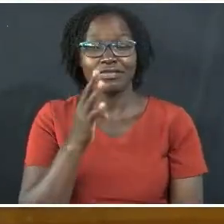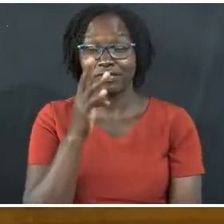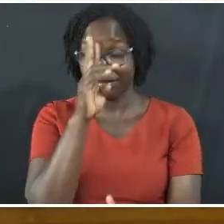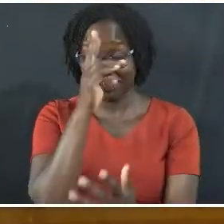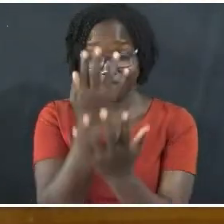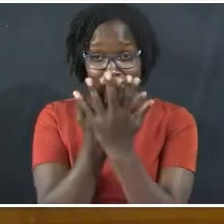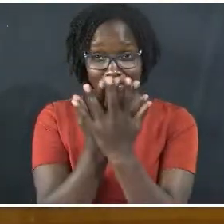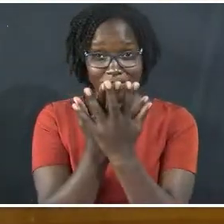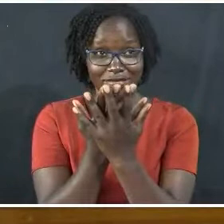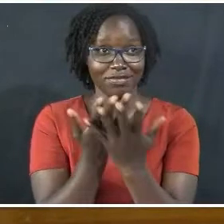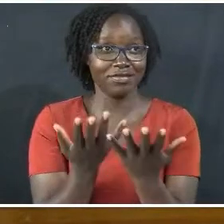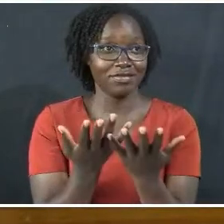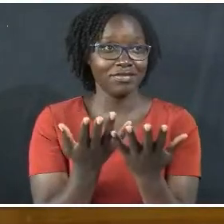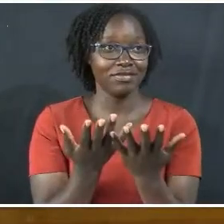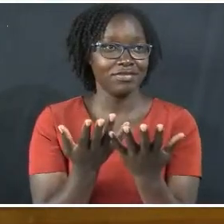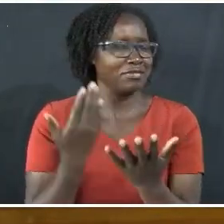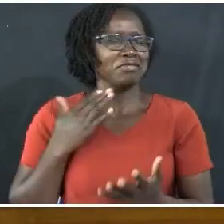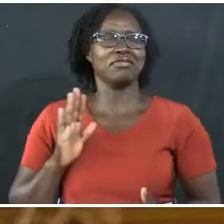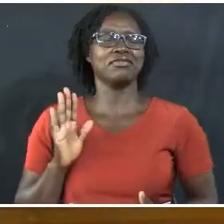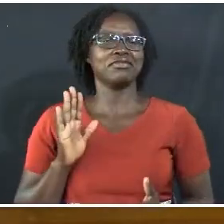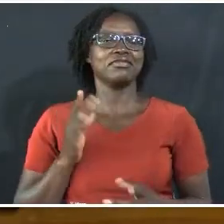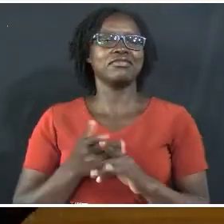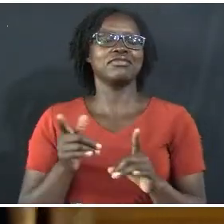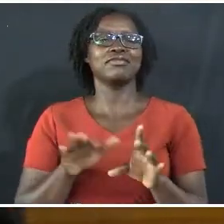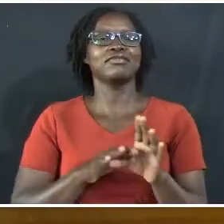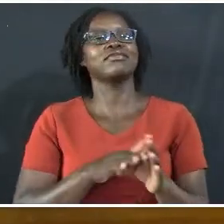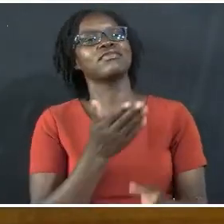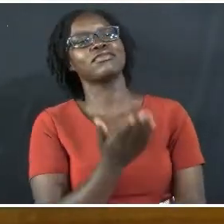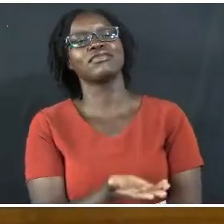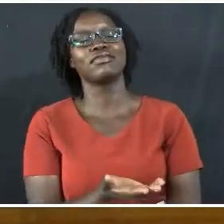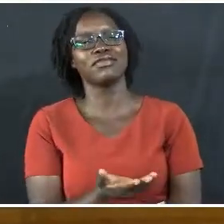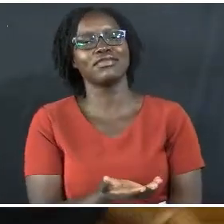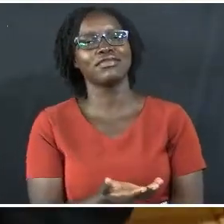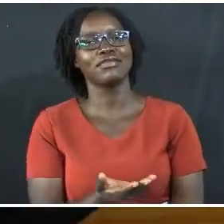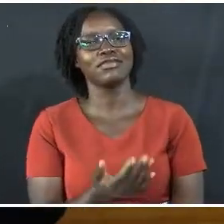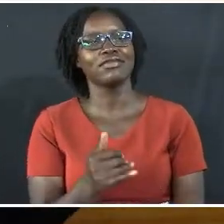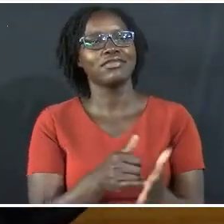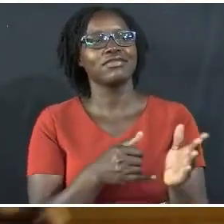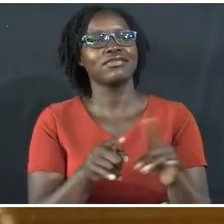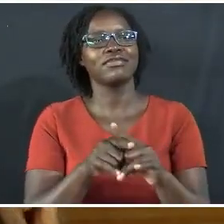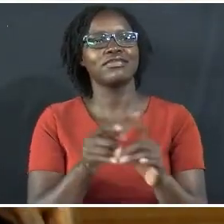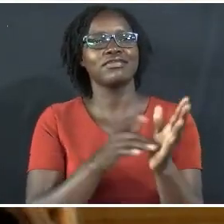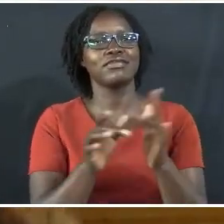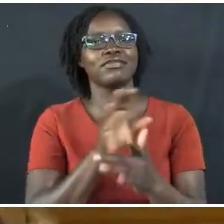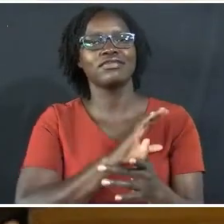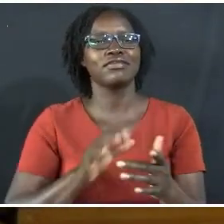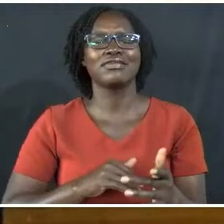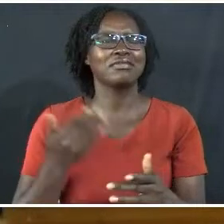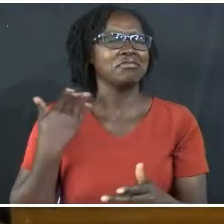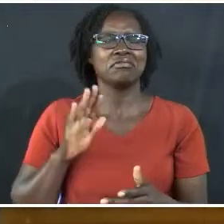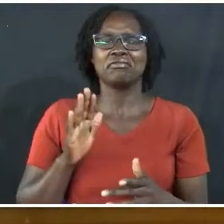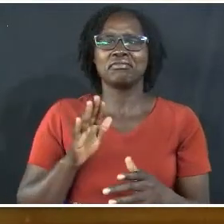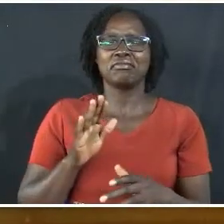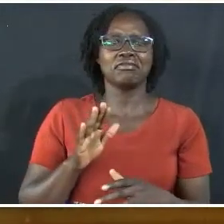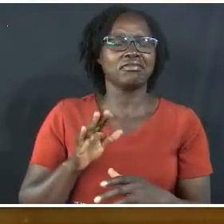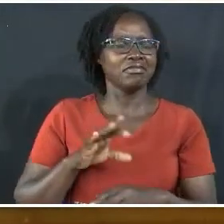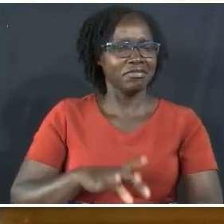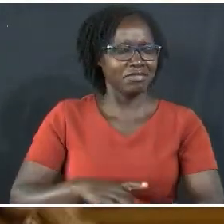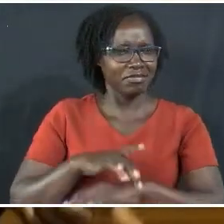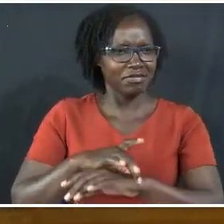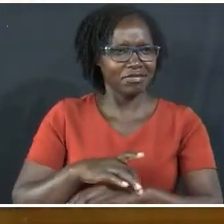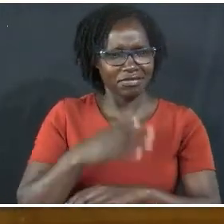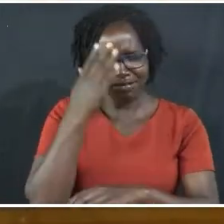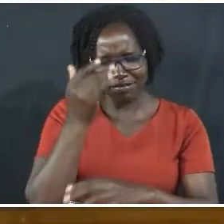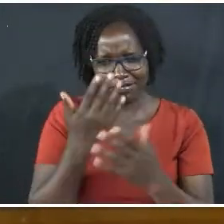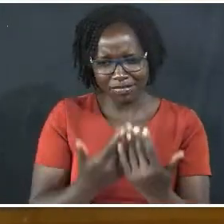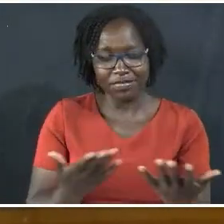cells. You don't like it, but your member is there. Just like Jesus Christ did not like planet Earth because of the